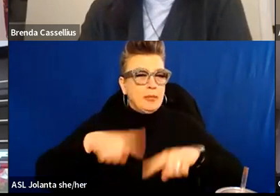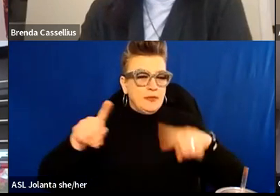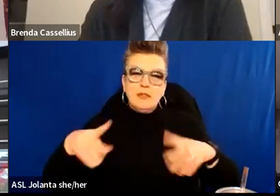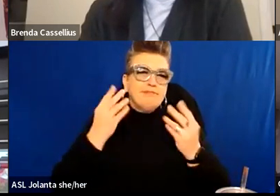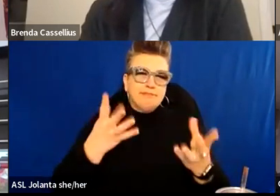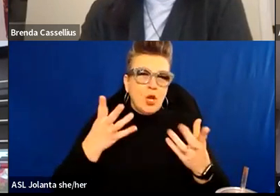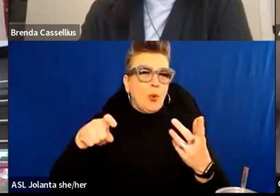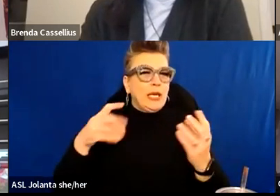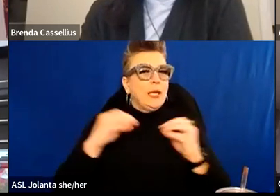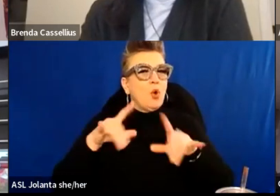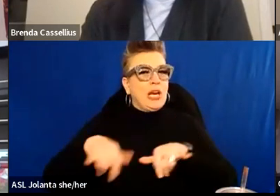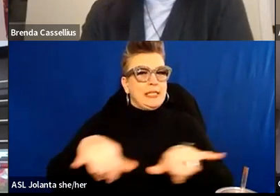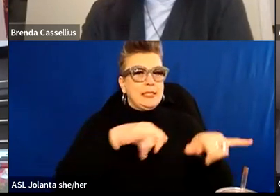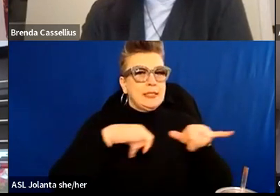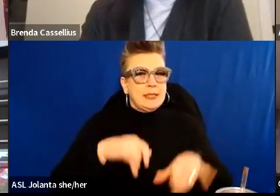across the board